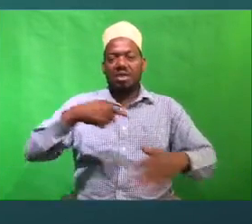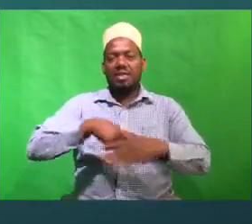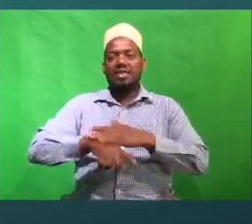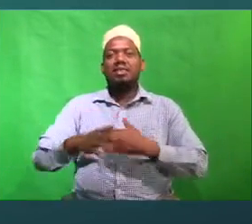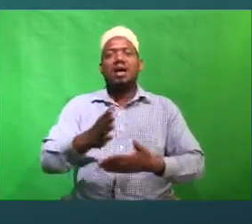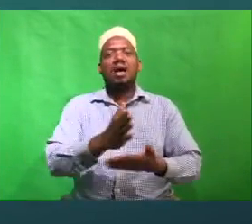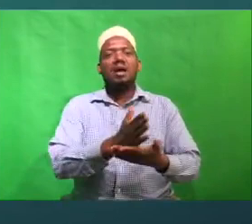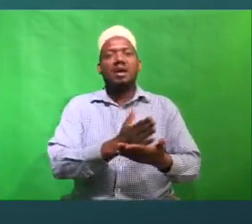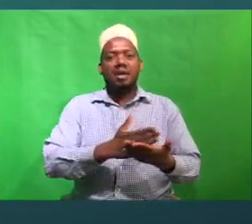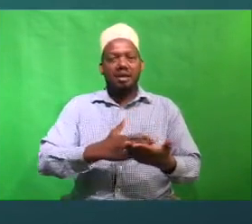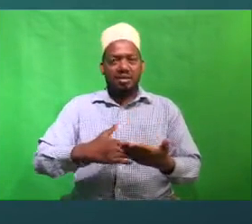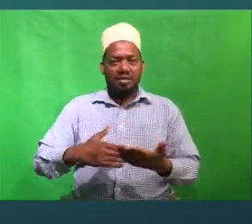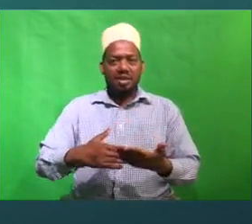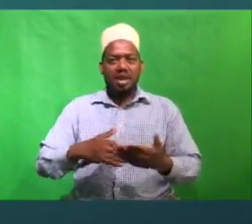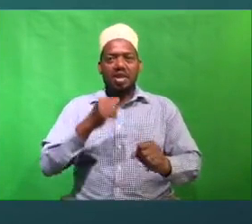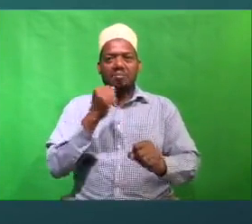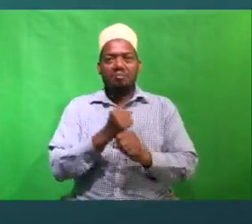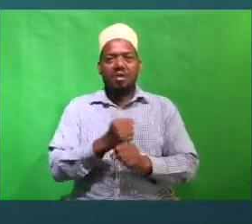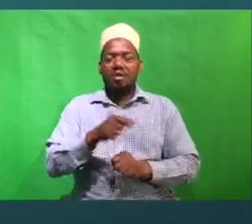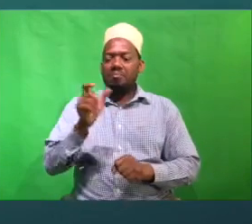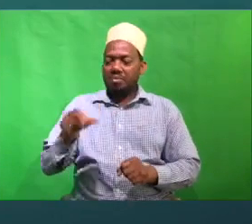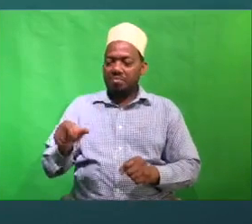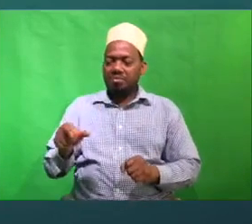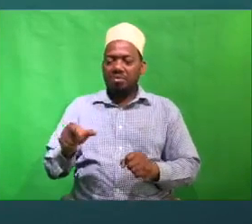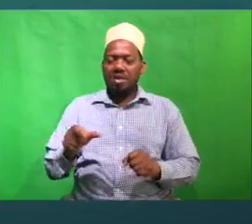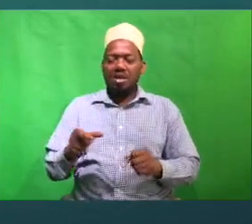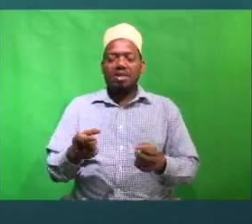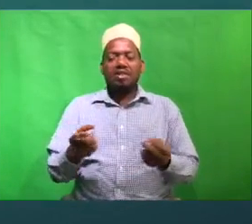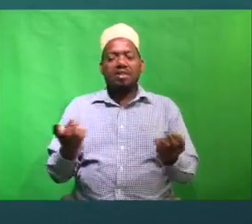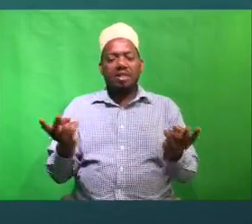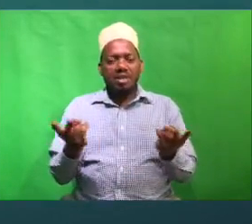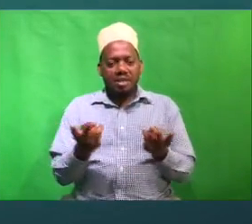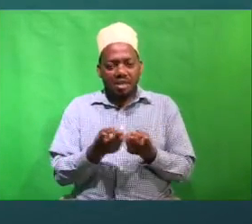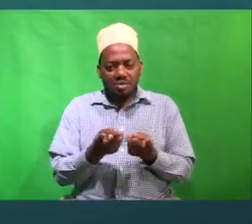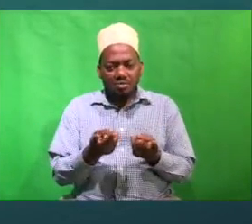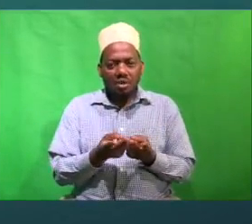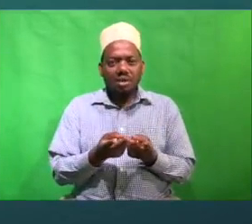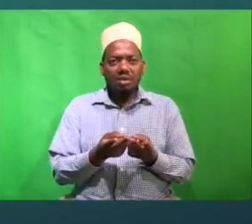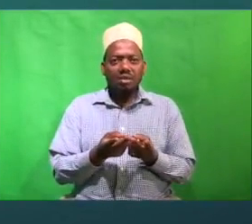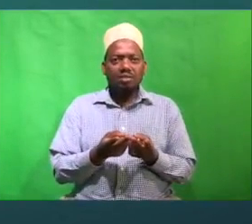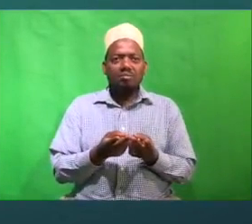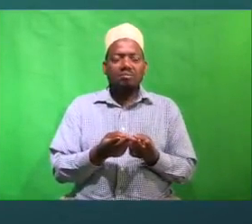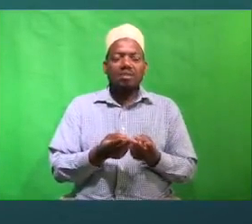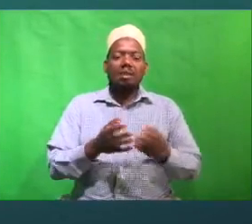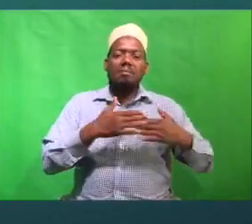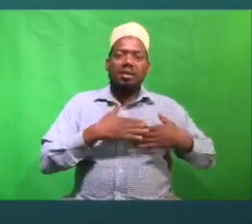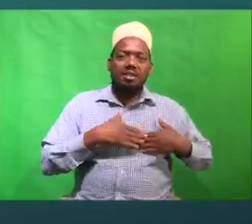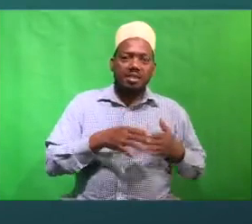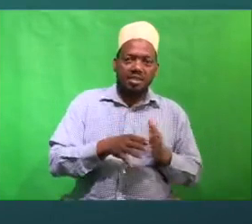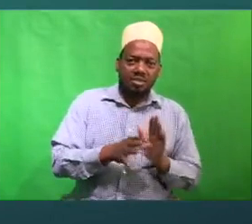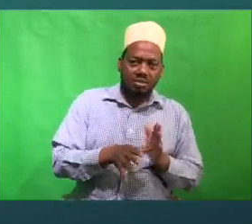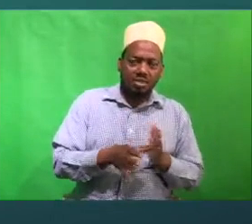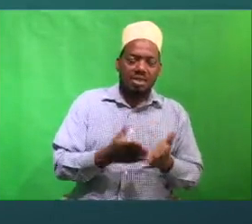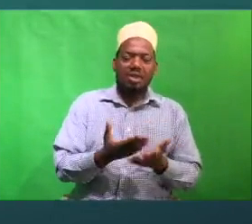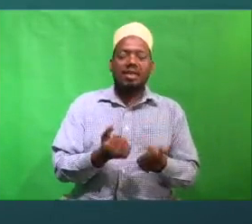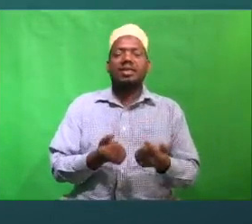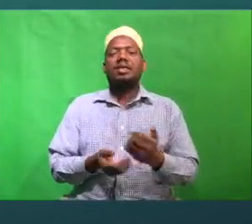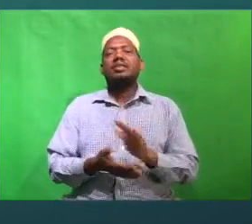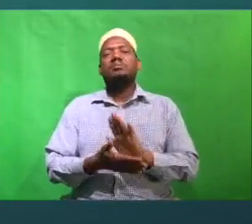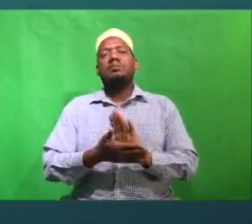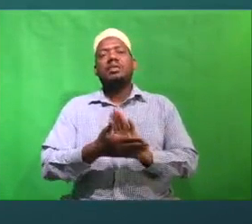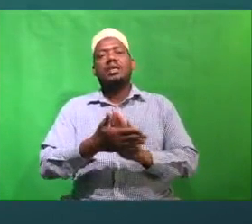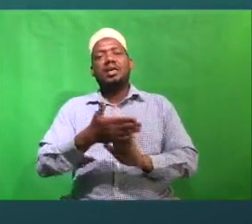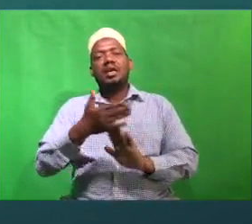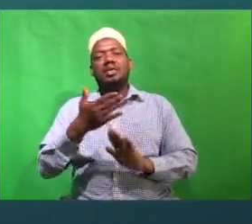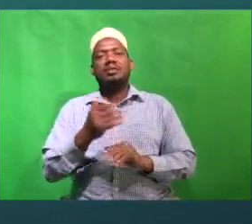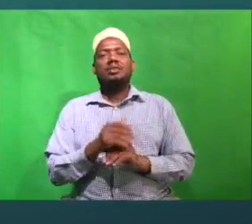the area, and this make them the people is not equally distributed in the area. My dear students, let's begin with